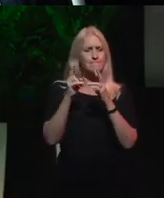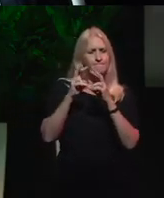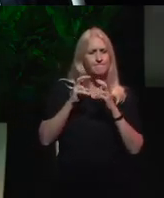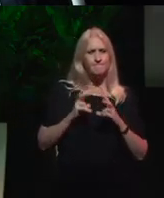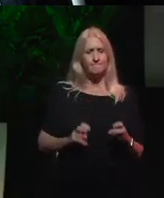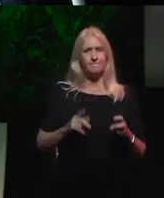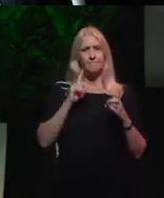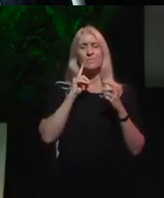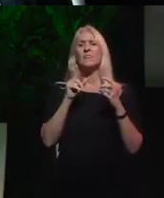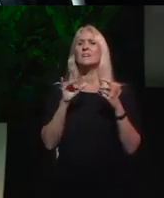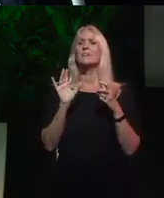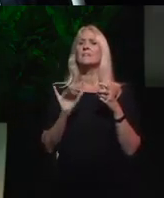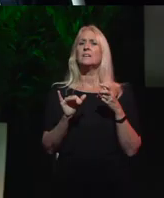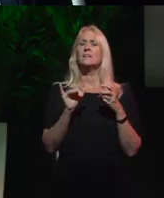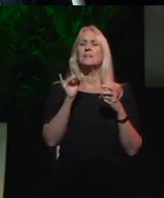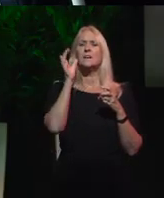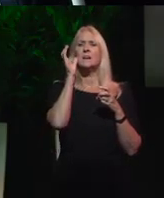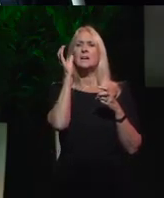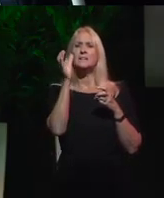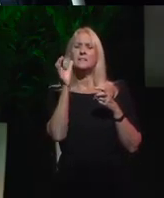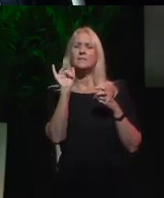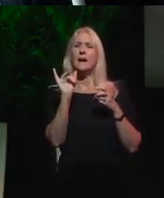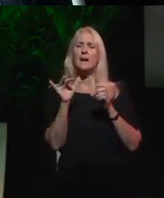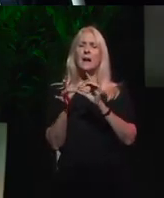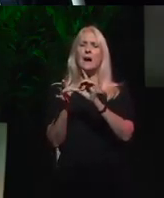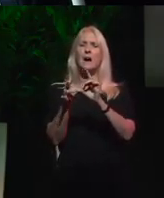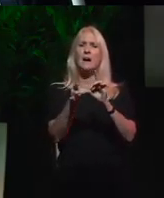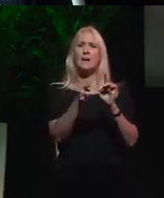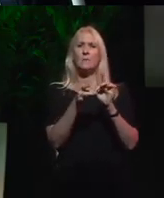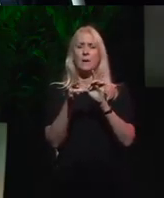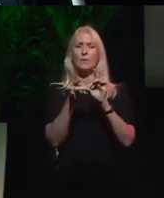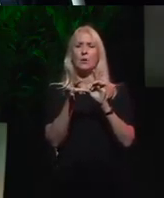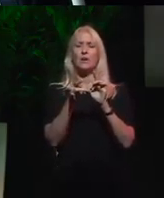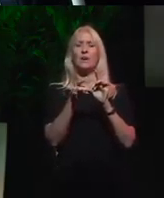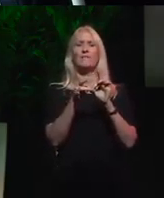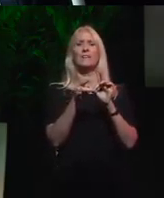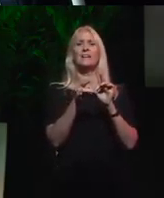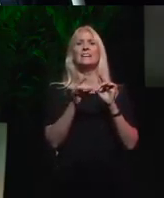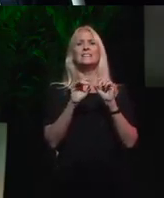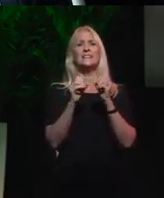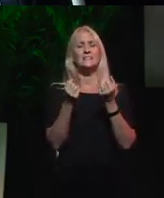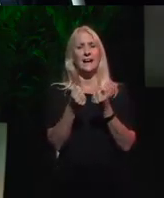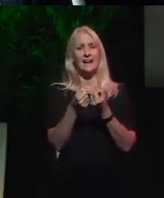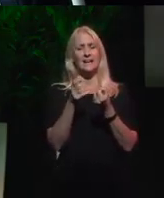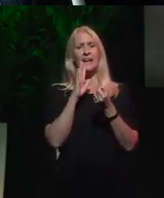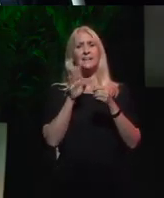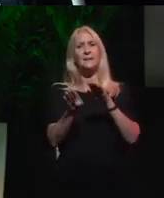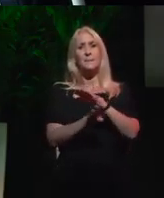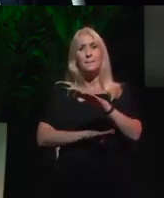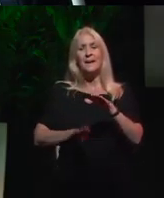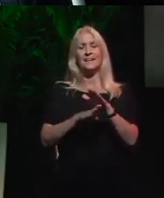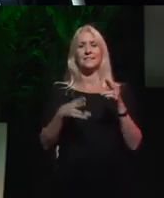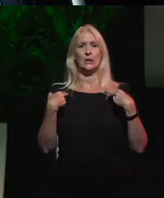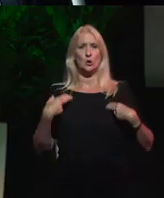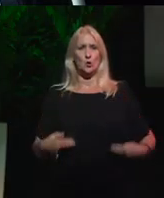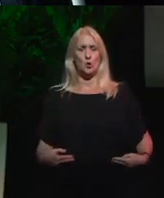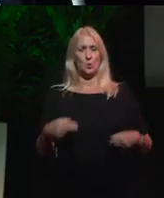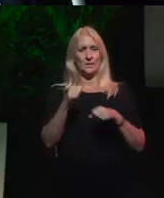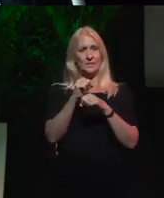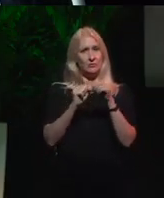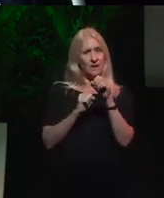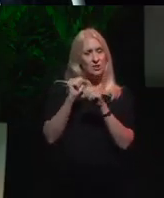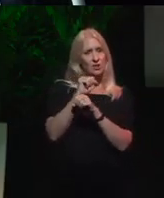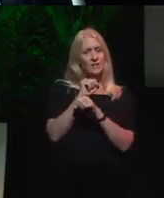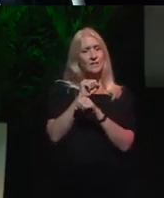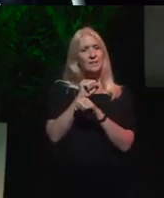integration into a concept of cooperative society as a fundamental human structure, grounded, though it perhaps may be, on